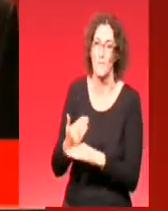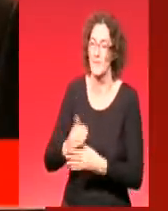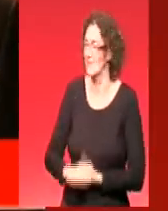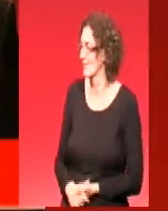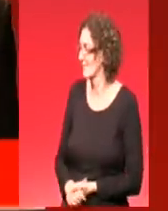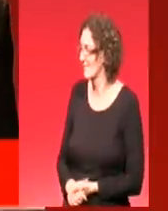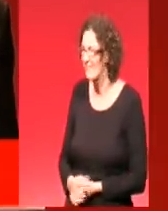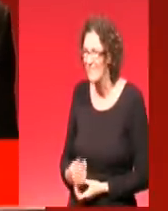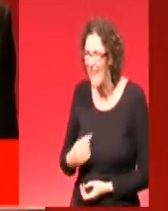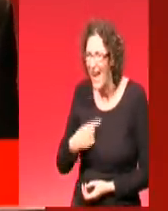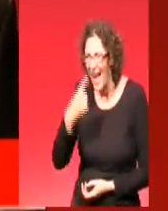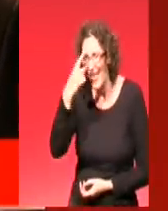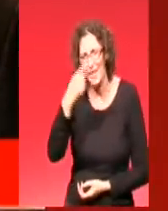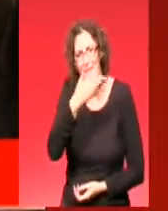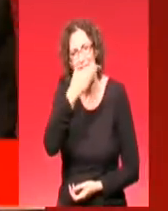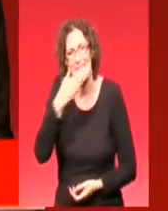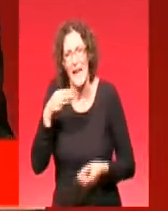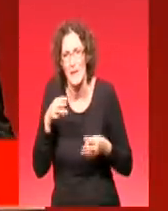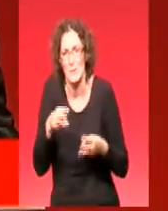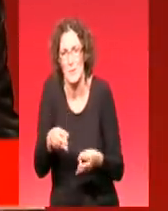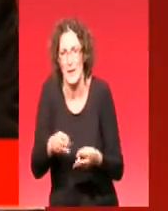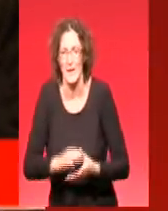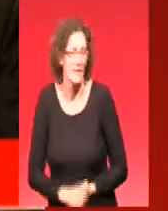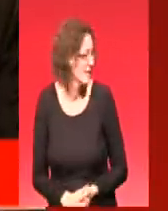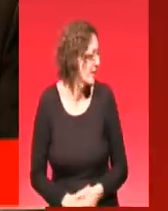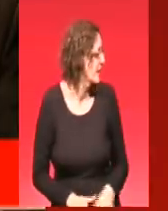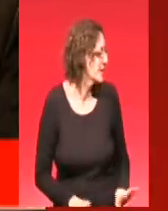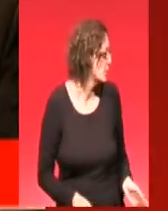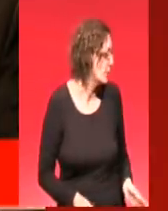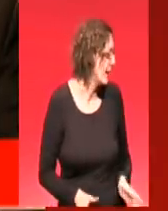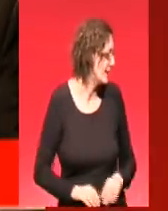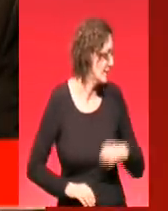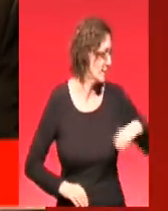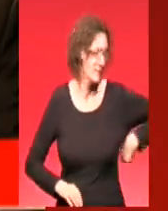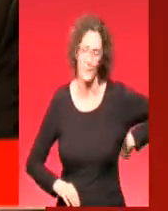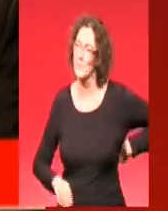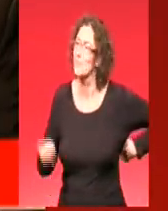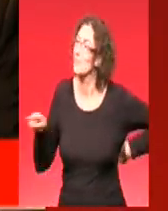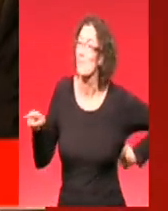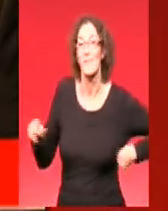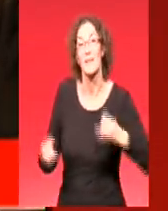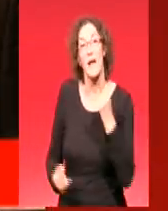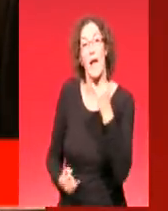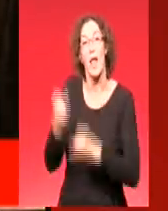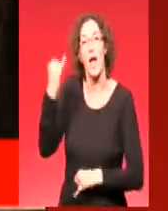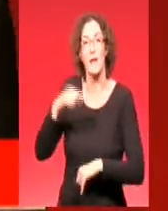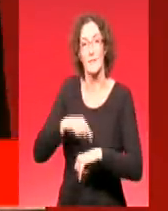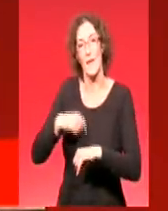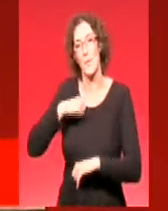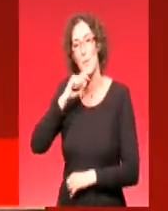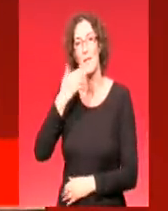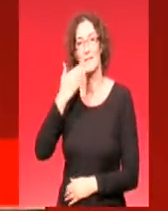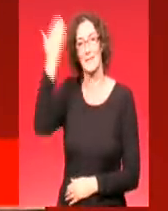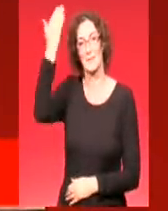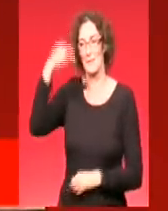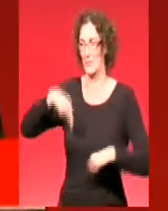I think he meant it kindly, but actually this may well be the last time I will make a speech from this platform. And I'm not sure